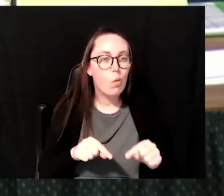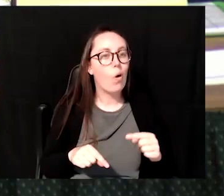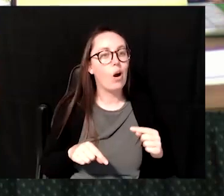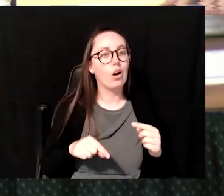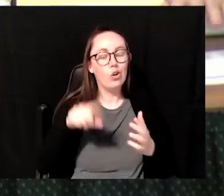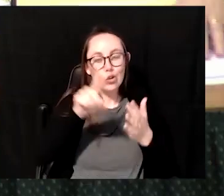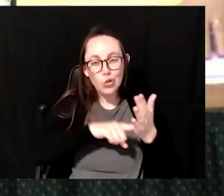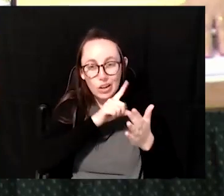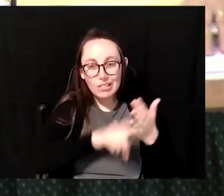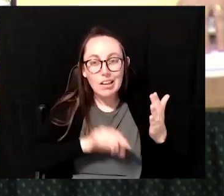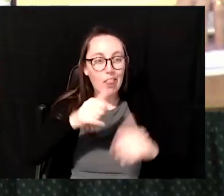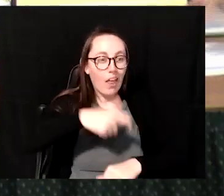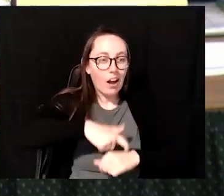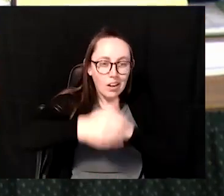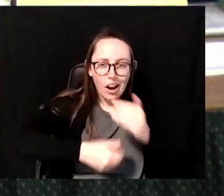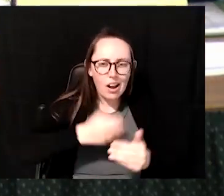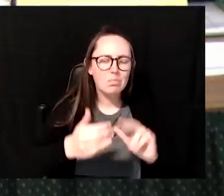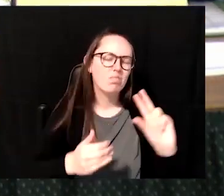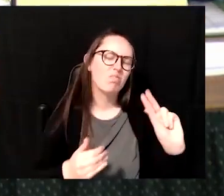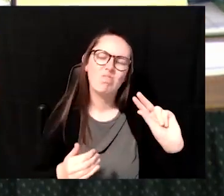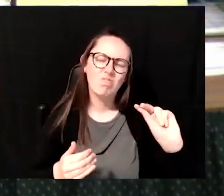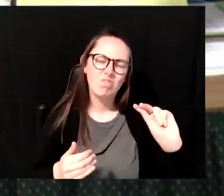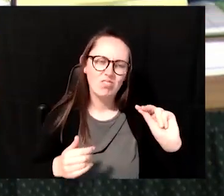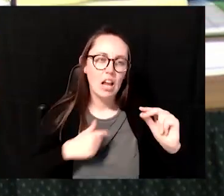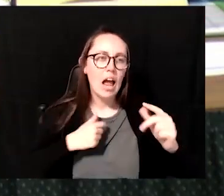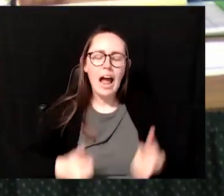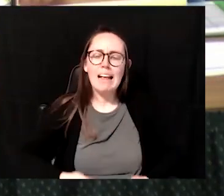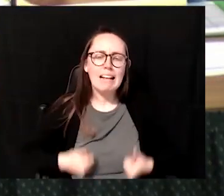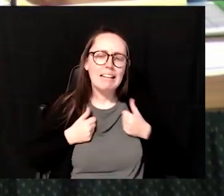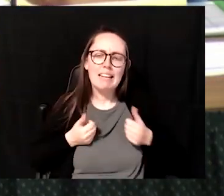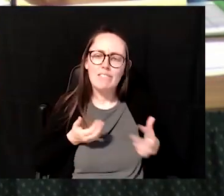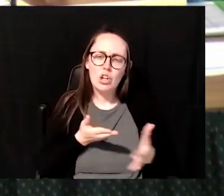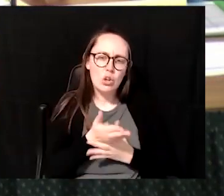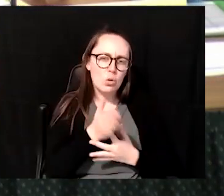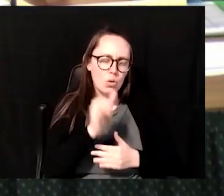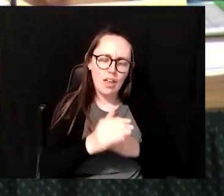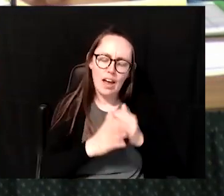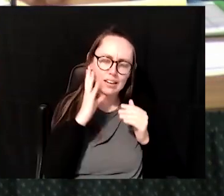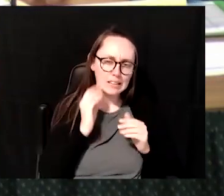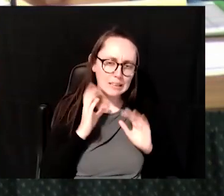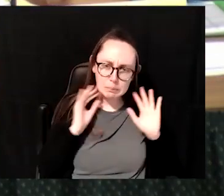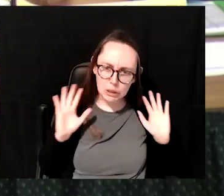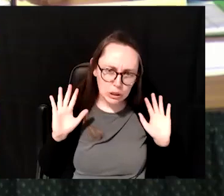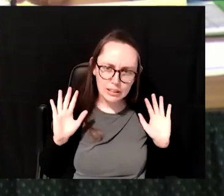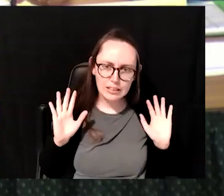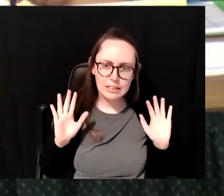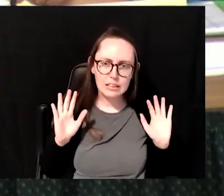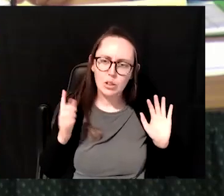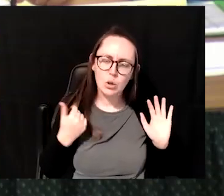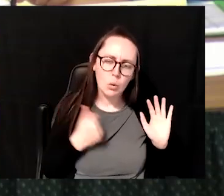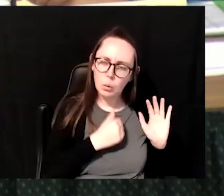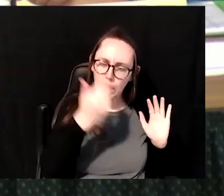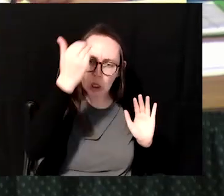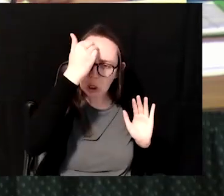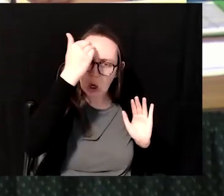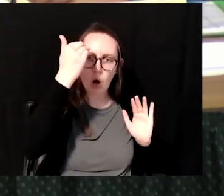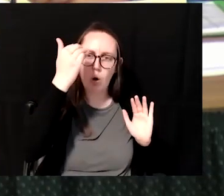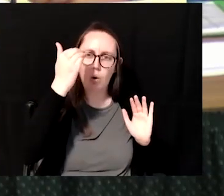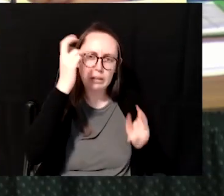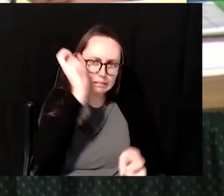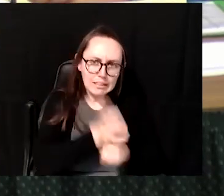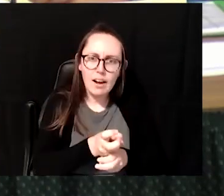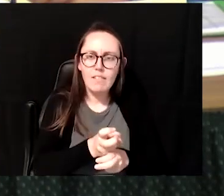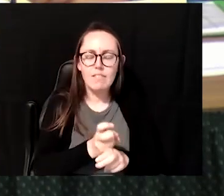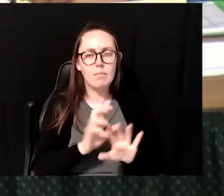that time because I lived it and I'd rather just move forward with the good ideas whatever we think those good ideas are some of which I find very